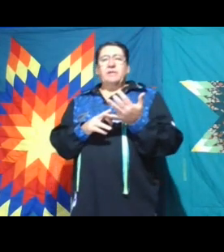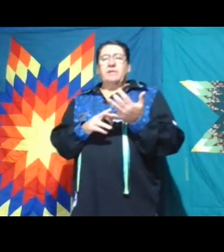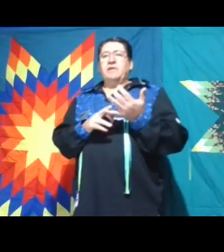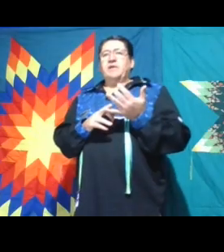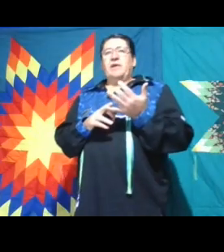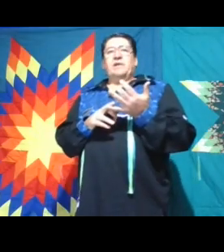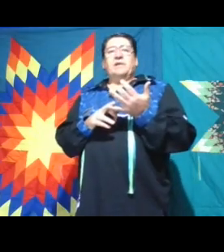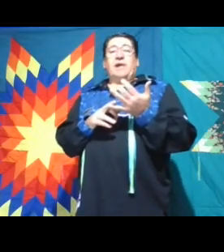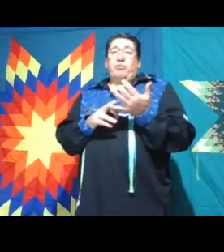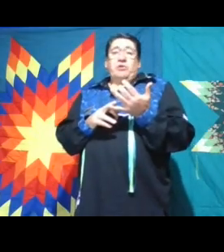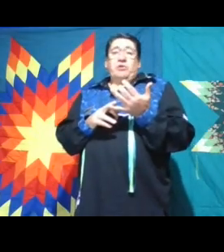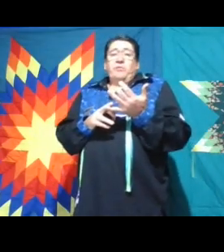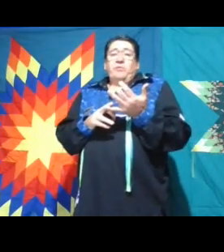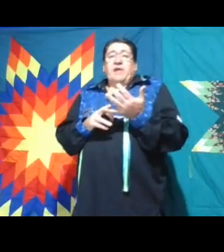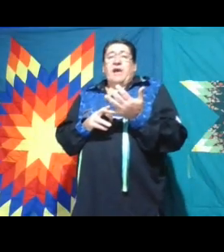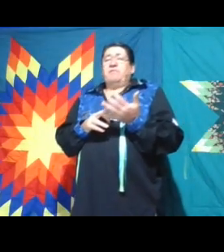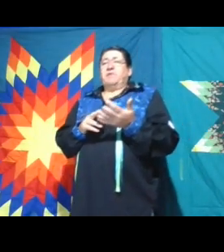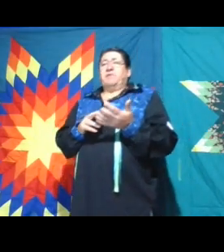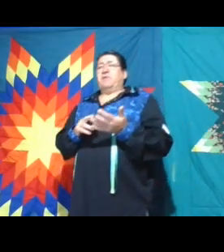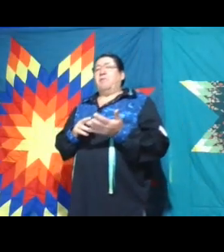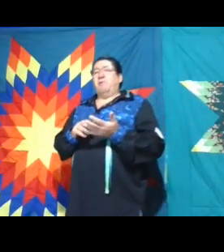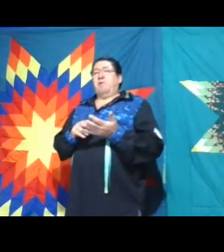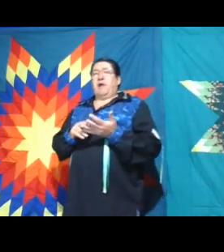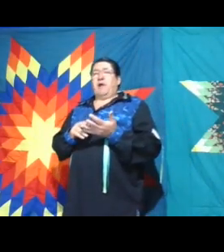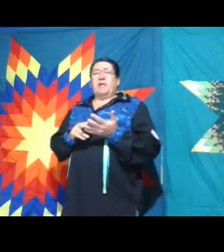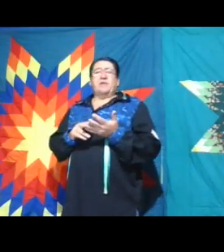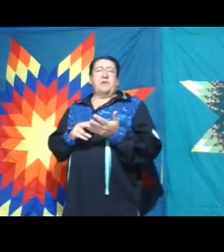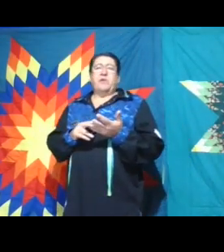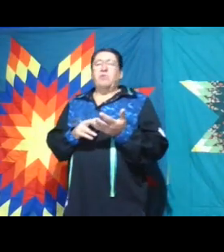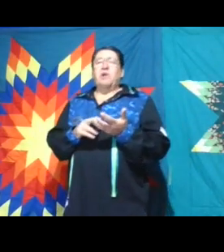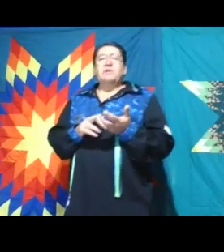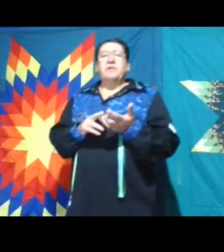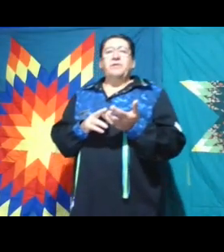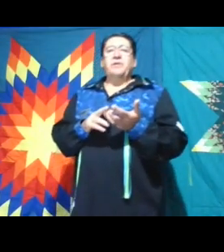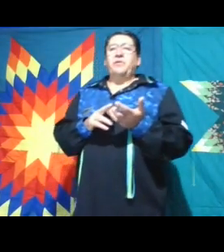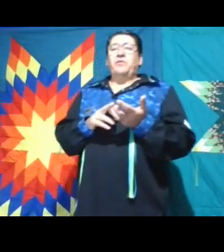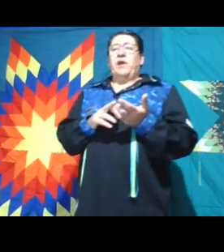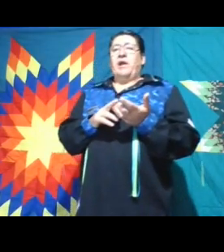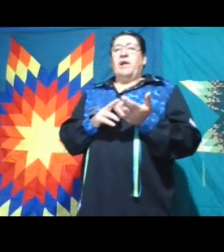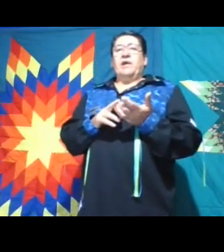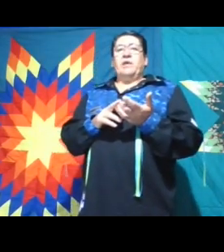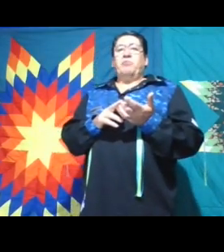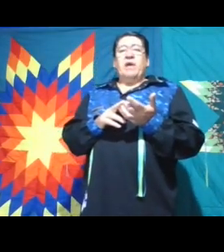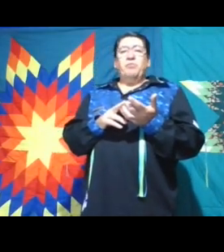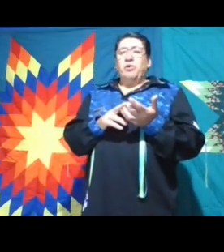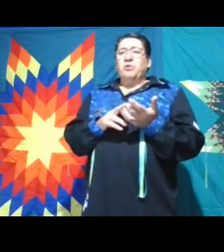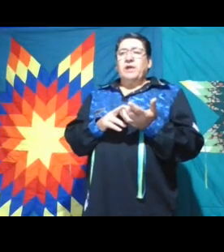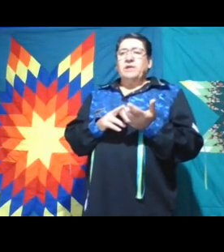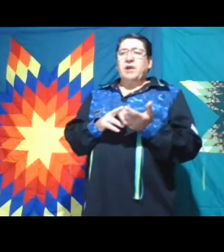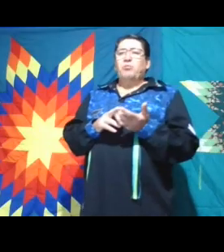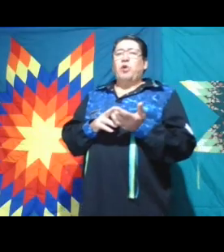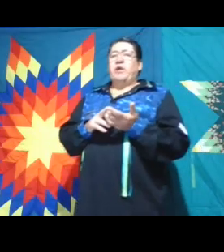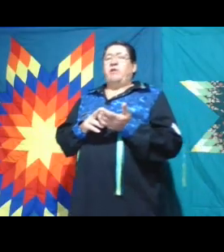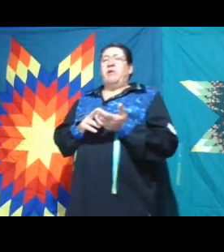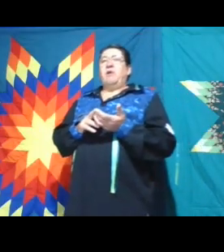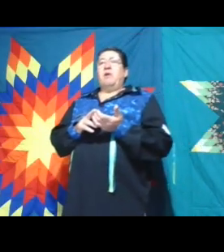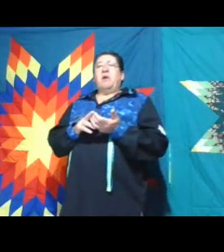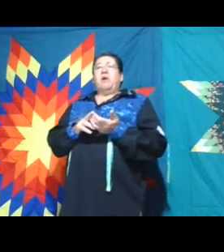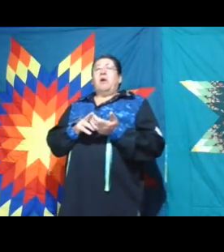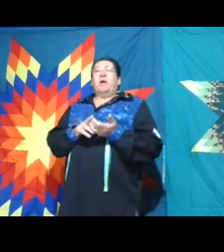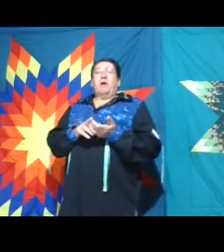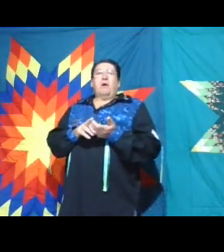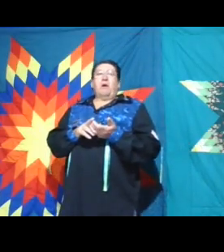trade such as a journeyman scaffolder or a journeyman welder to a plant process operator,